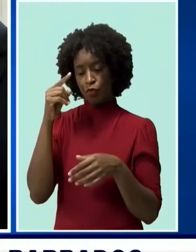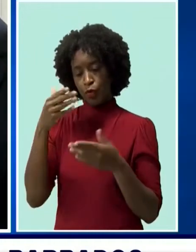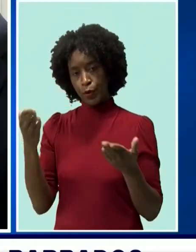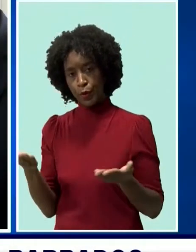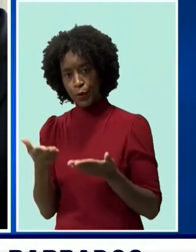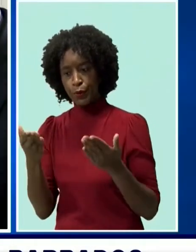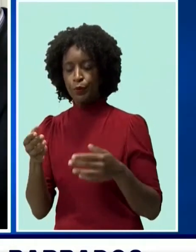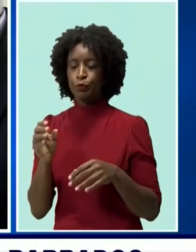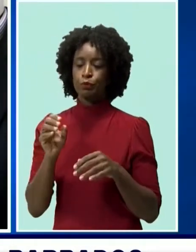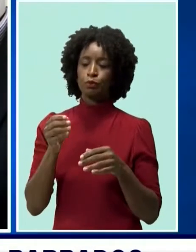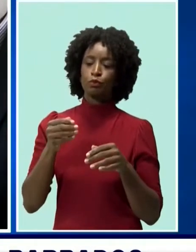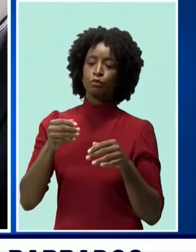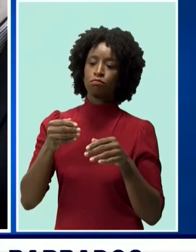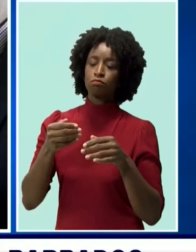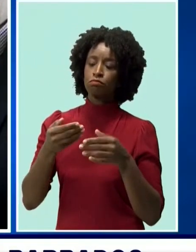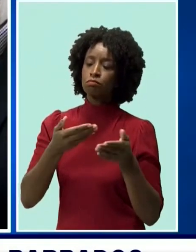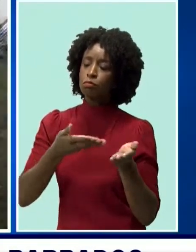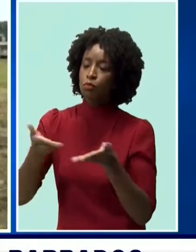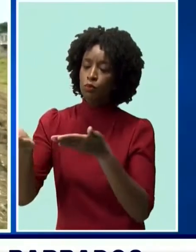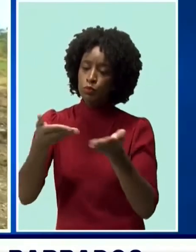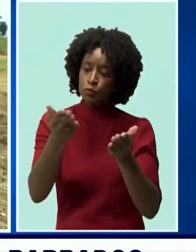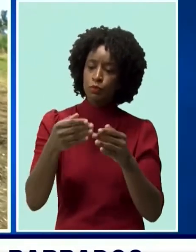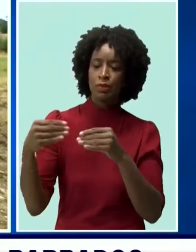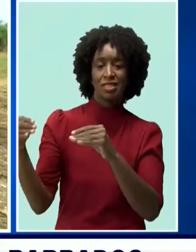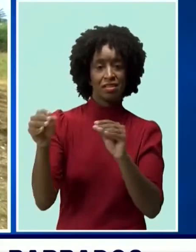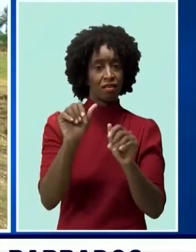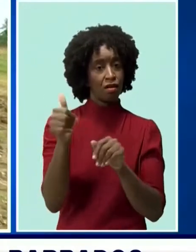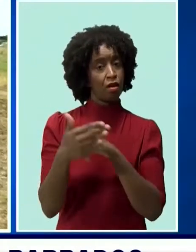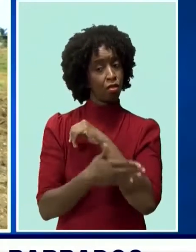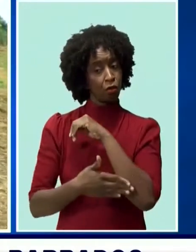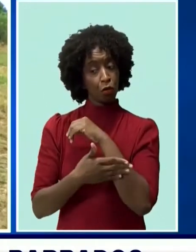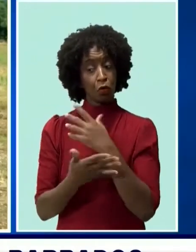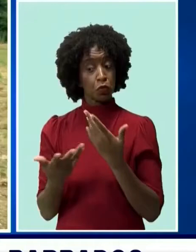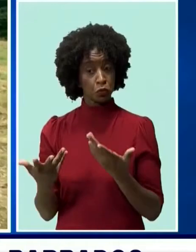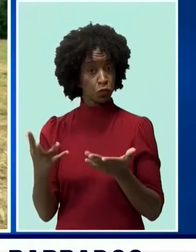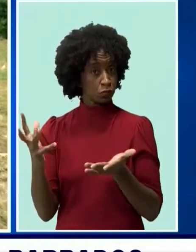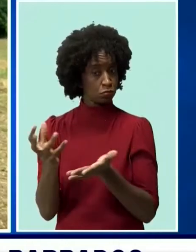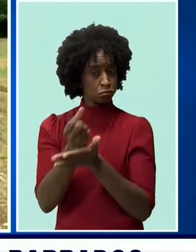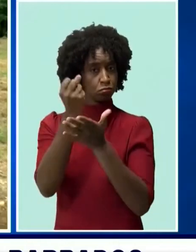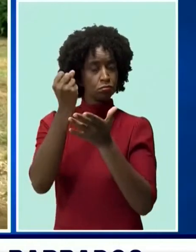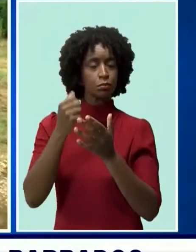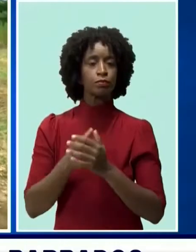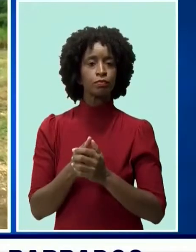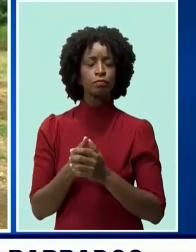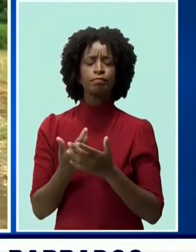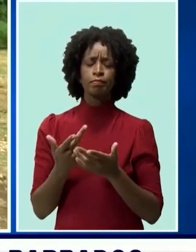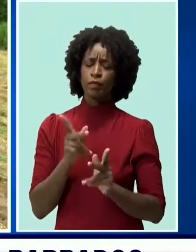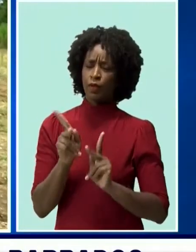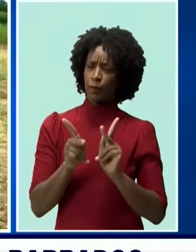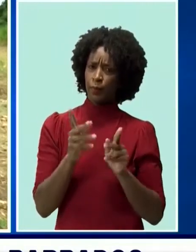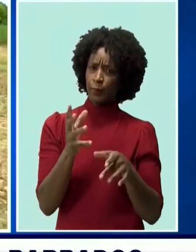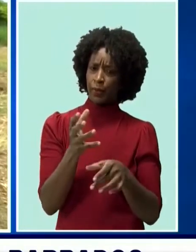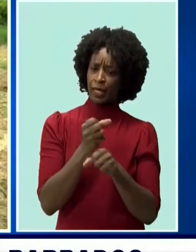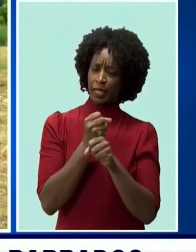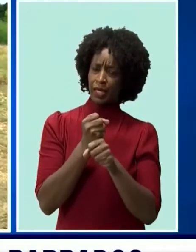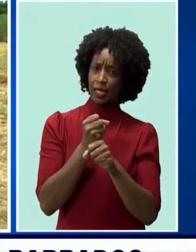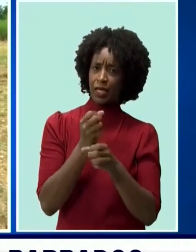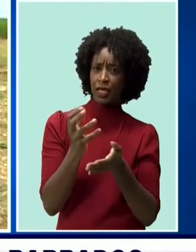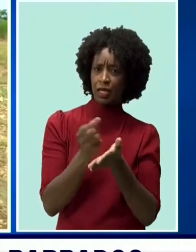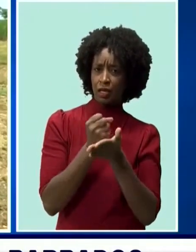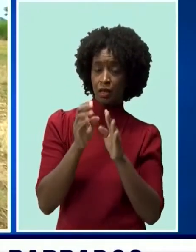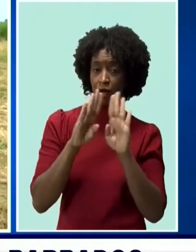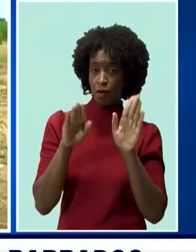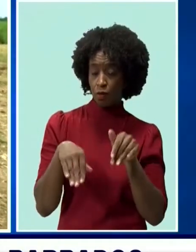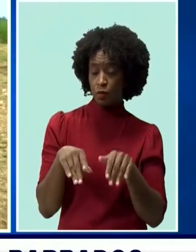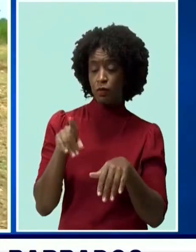win for this country. In order to qualify for the emergency houses, people must have clear title and a large enough lot size to